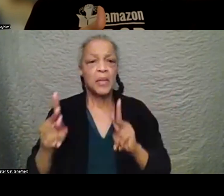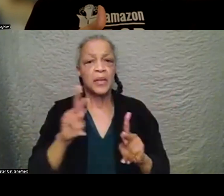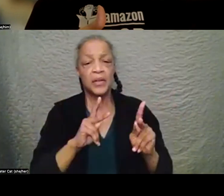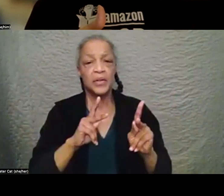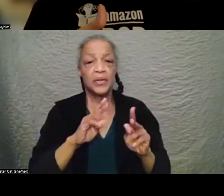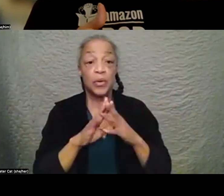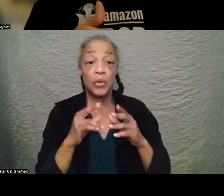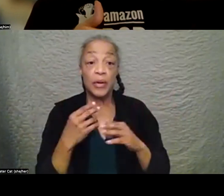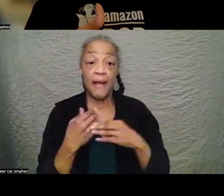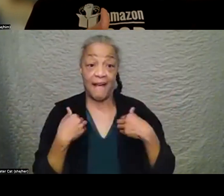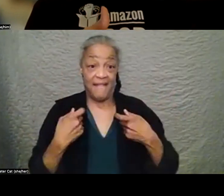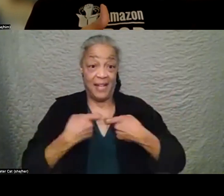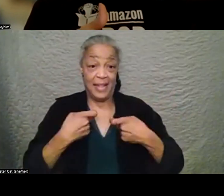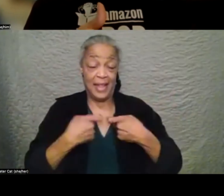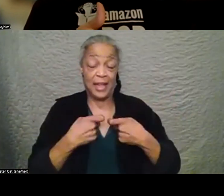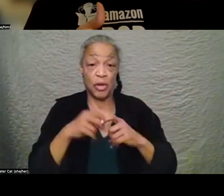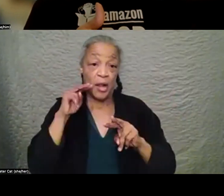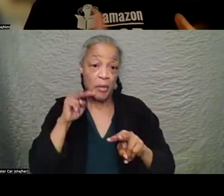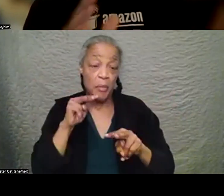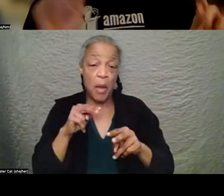electronic monitoring and who might